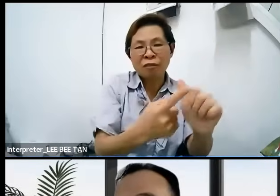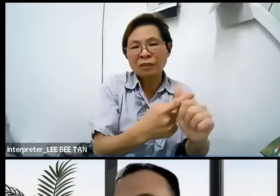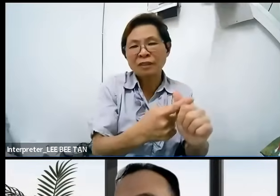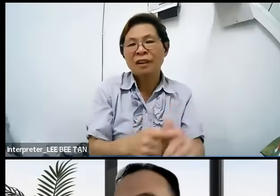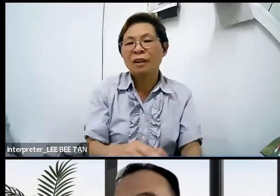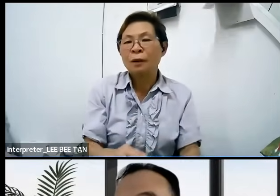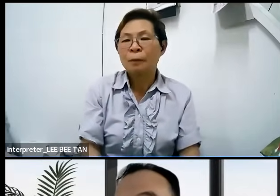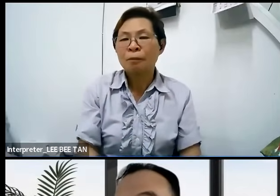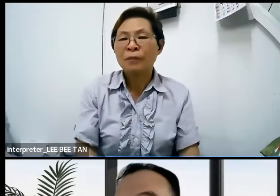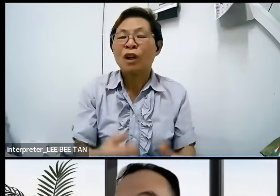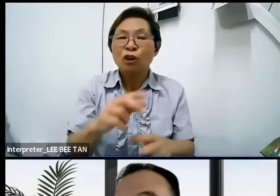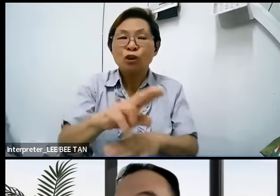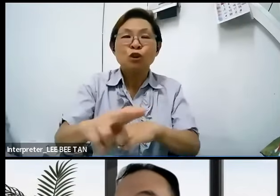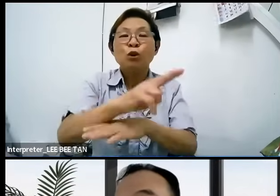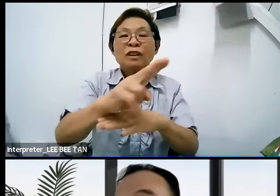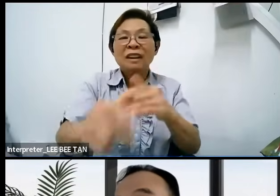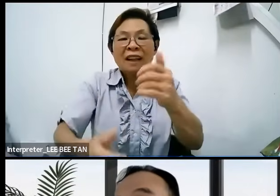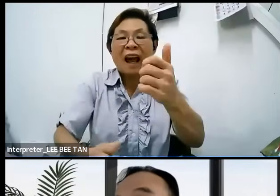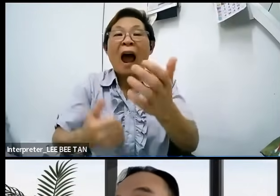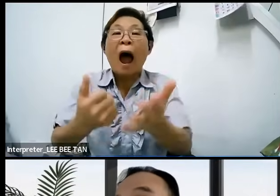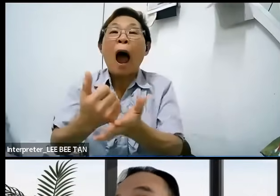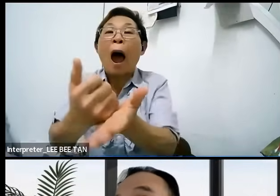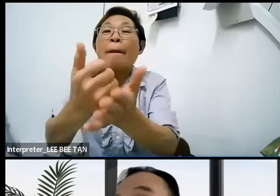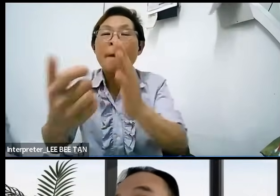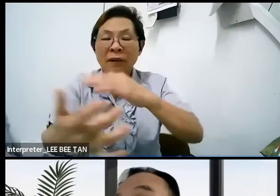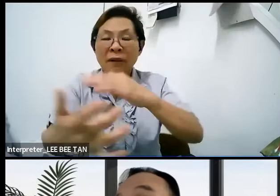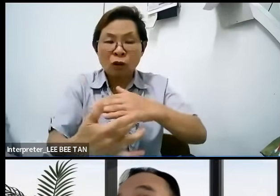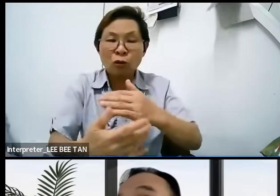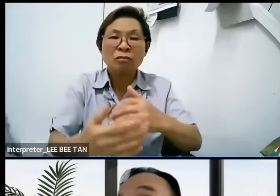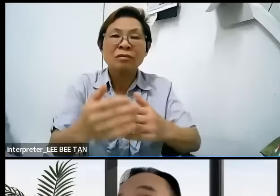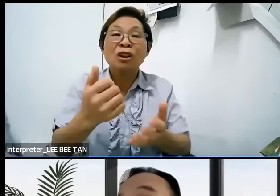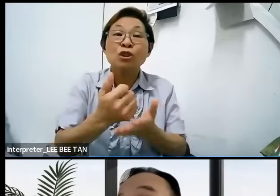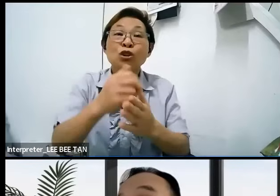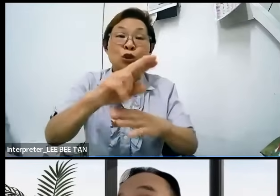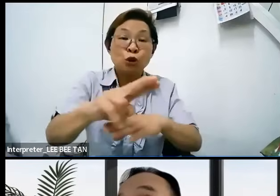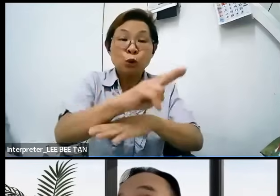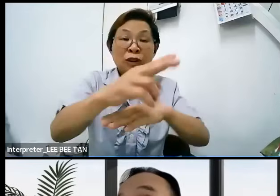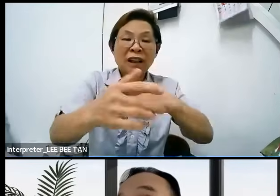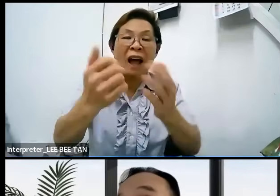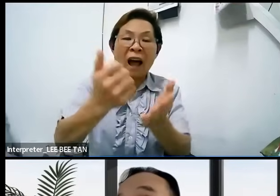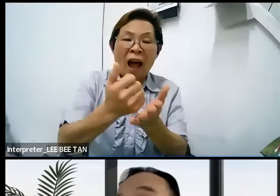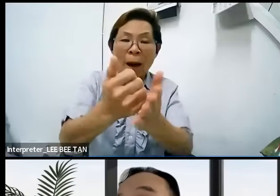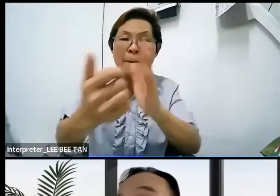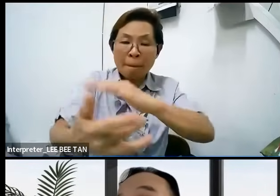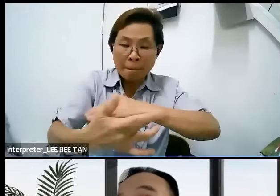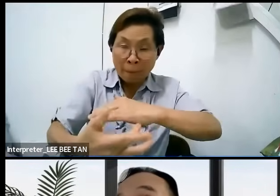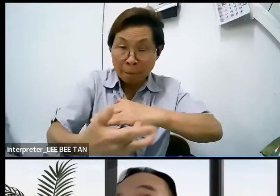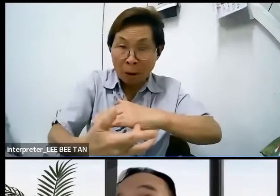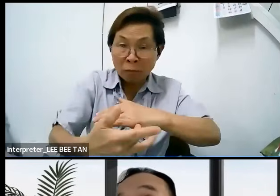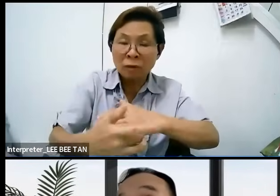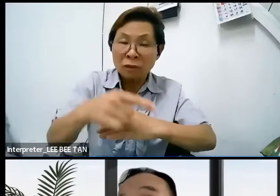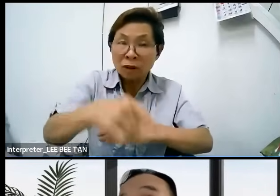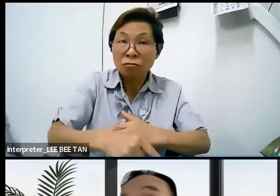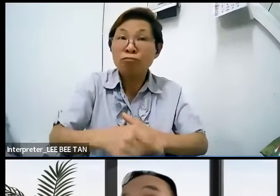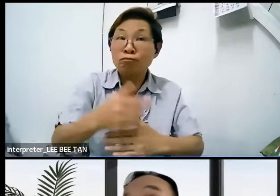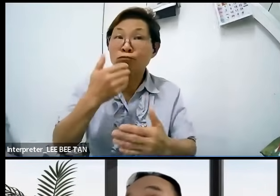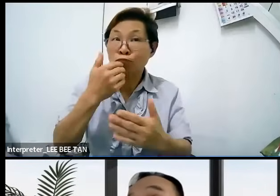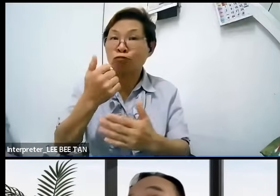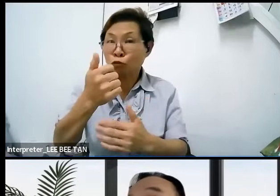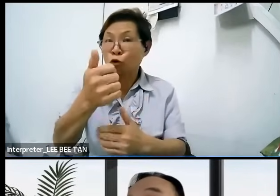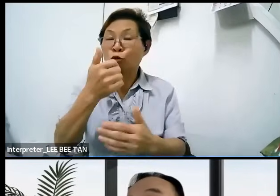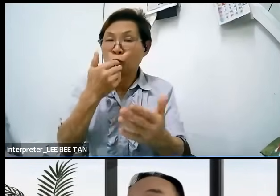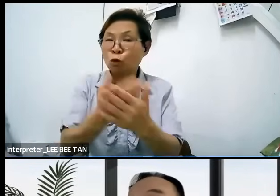assistive technologies. I think this is also quite important, you know, and effectively using